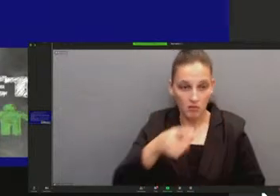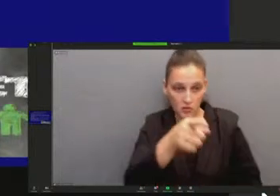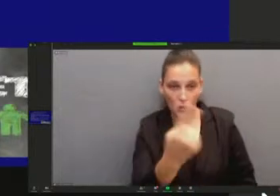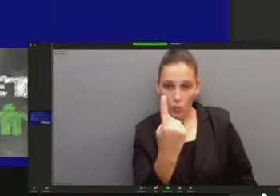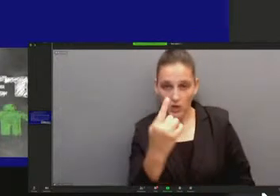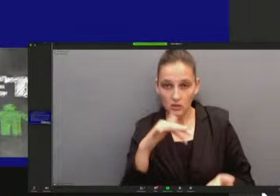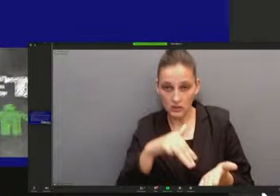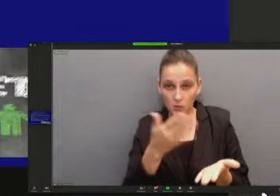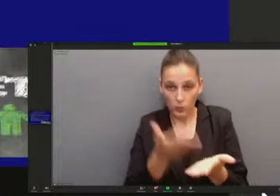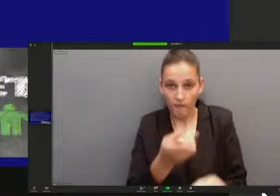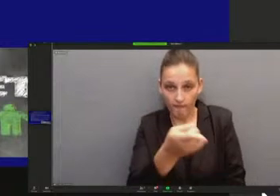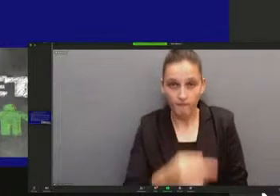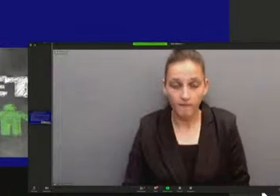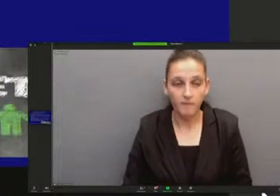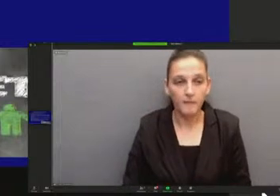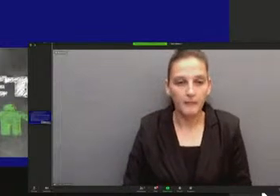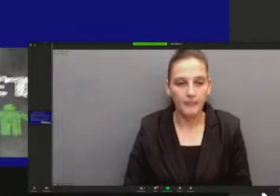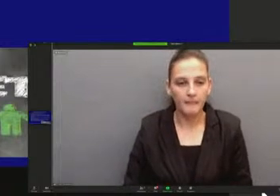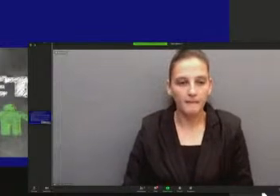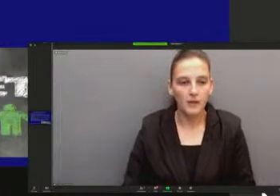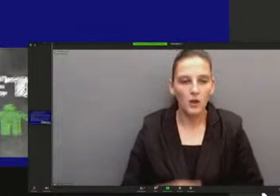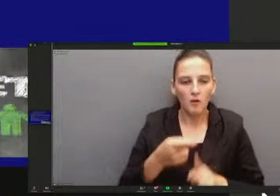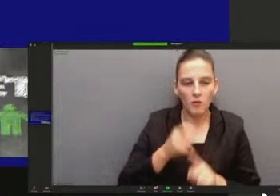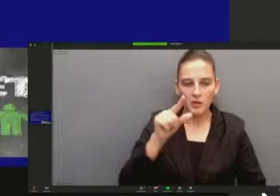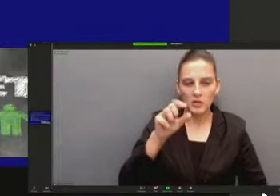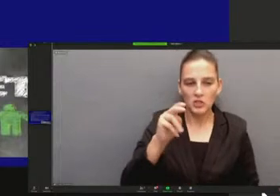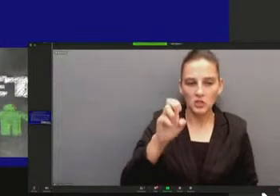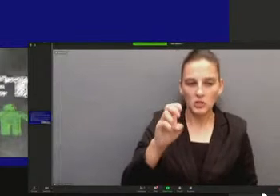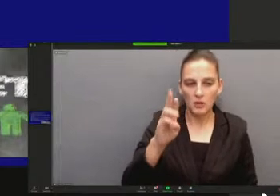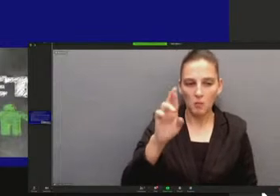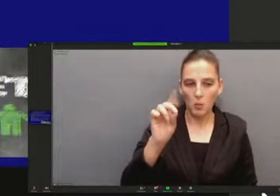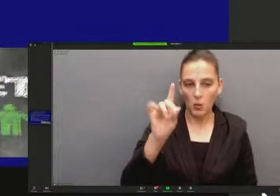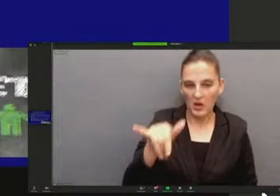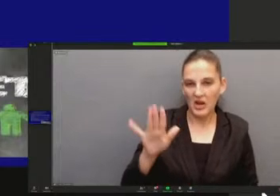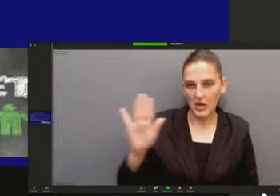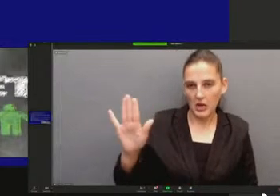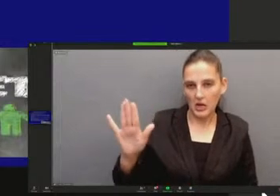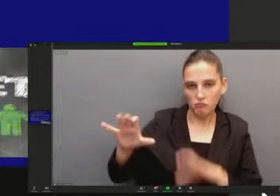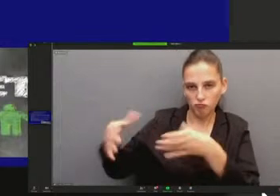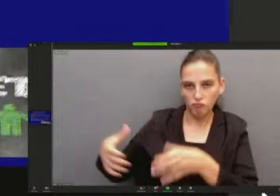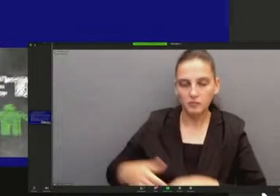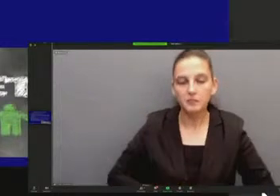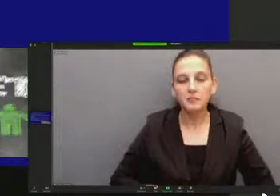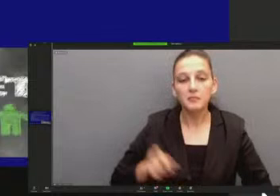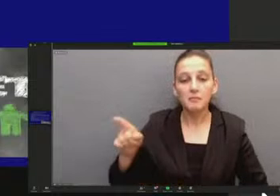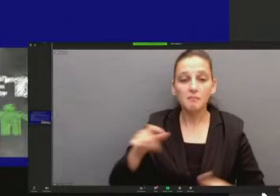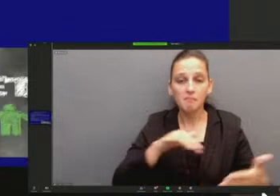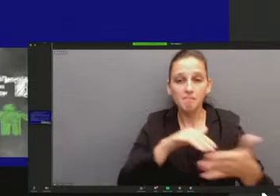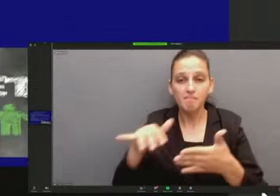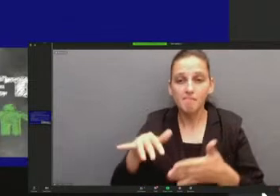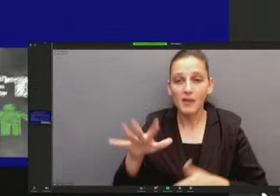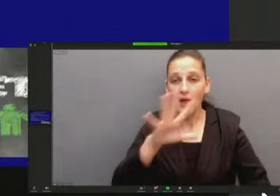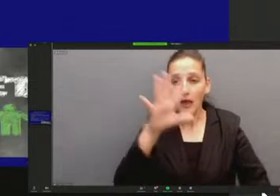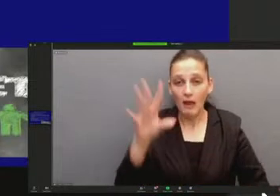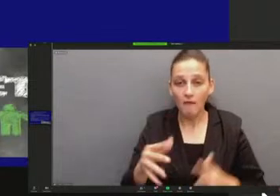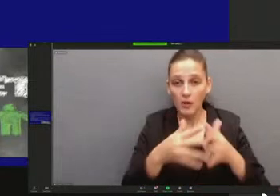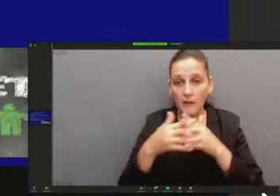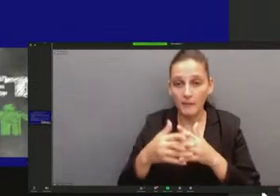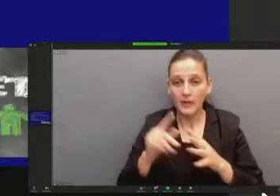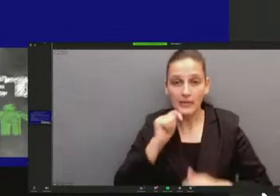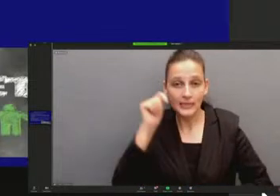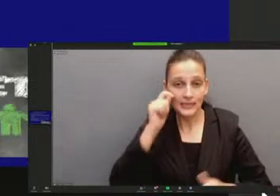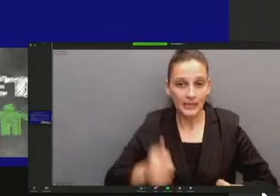power. This is the work of Gene Brody and his colleagues. He studied African-American teens in Georgia. Those high